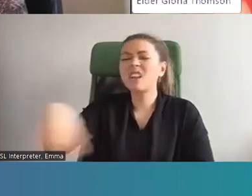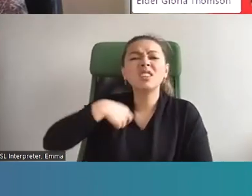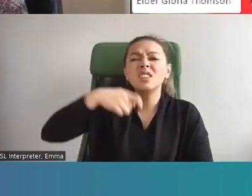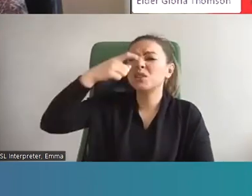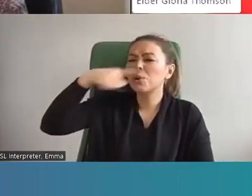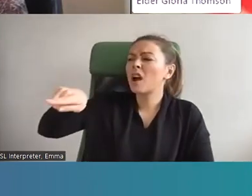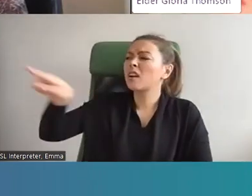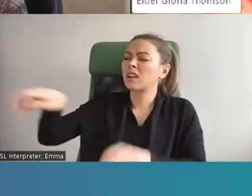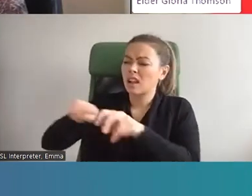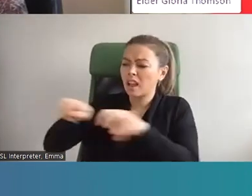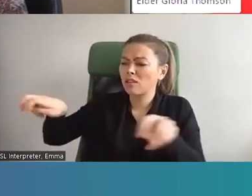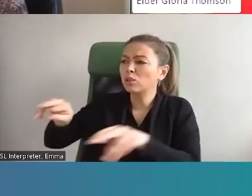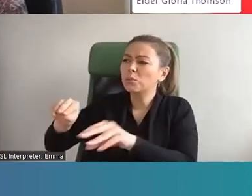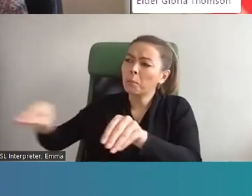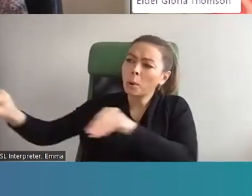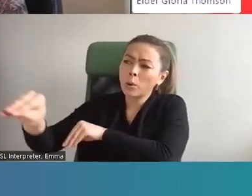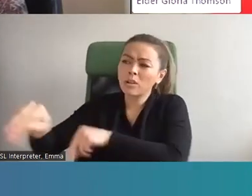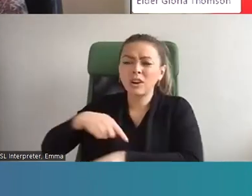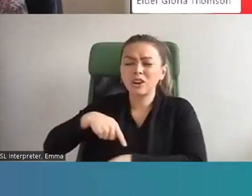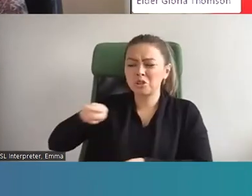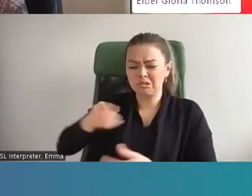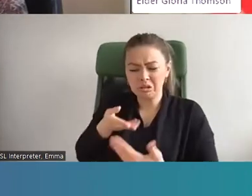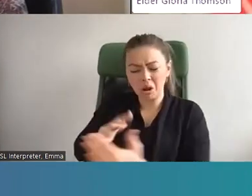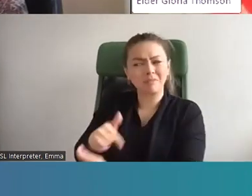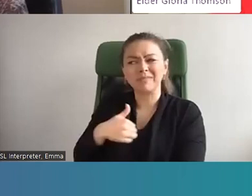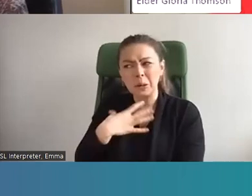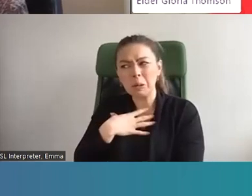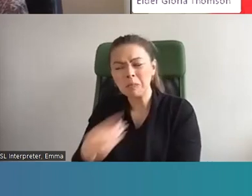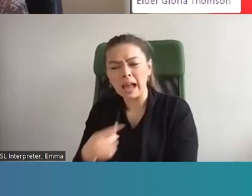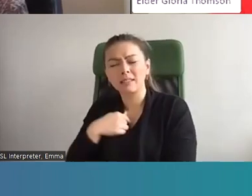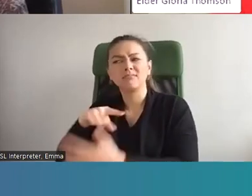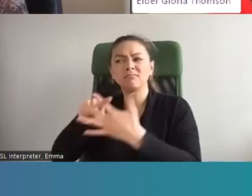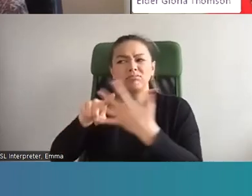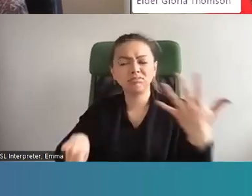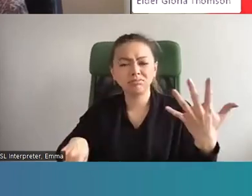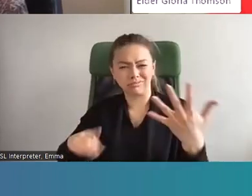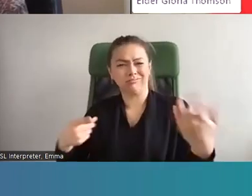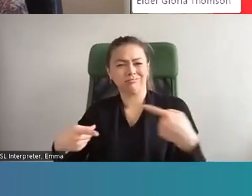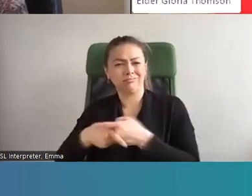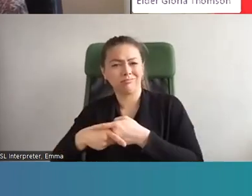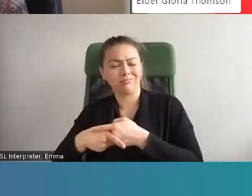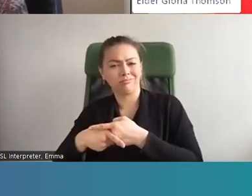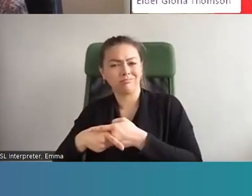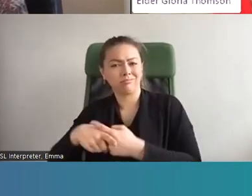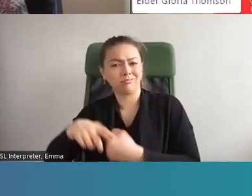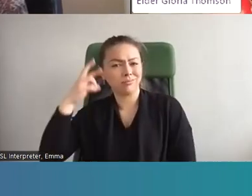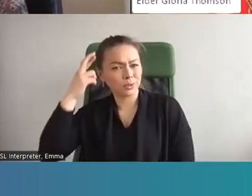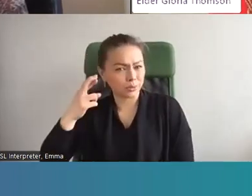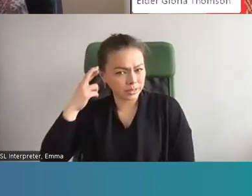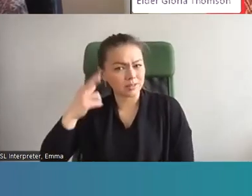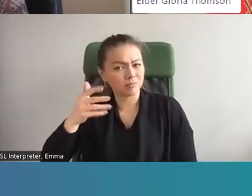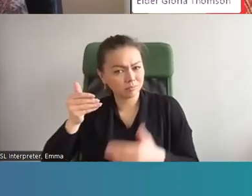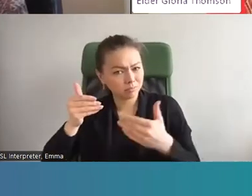don't have a right to do that. You know, that's why we ask permission to come in and we follow the laws of that